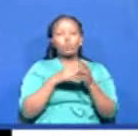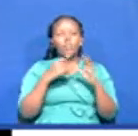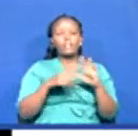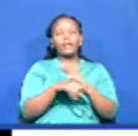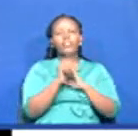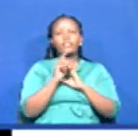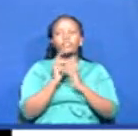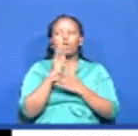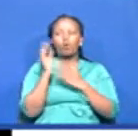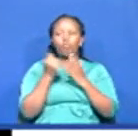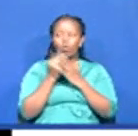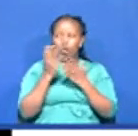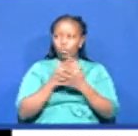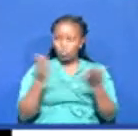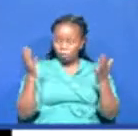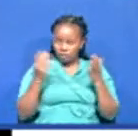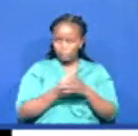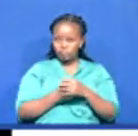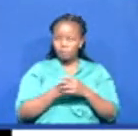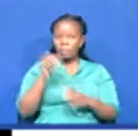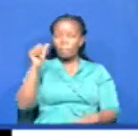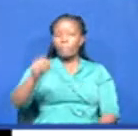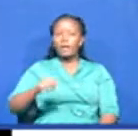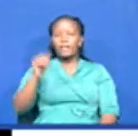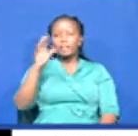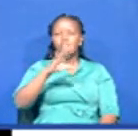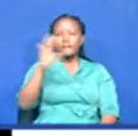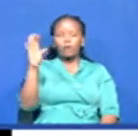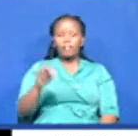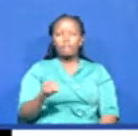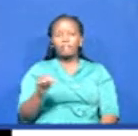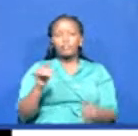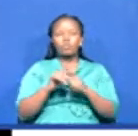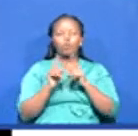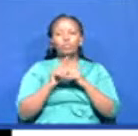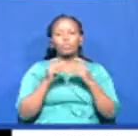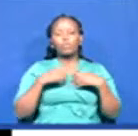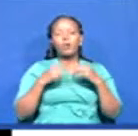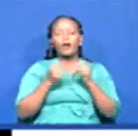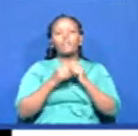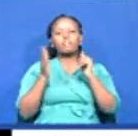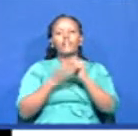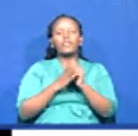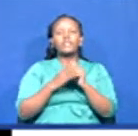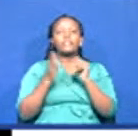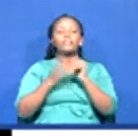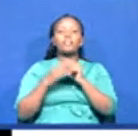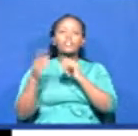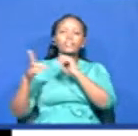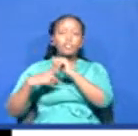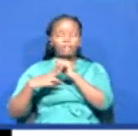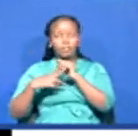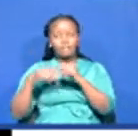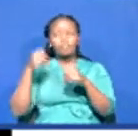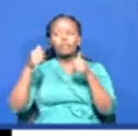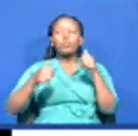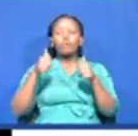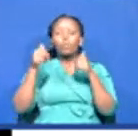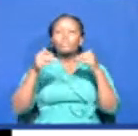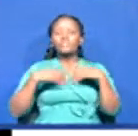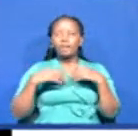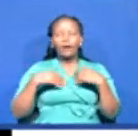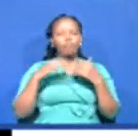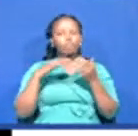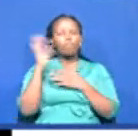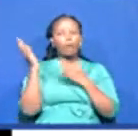goods. South Africa, under the Counterfeit Goods Act 1997, owners of intellectual property